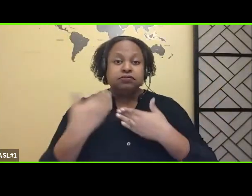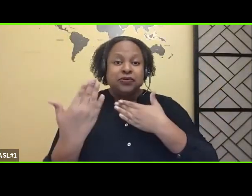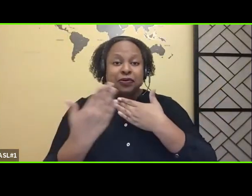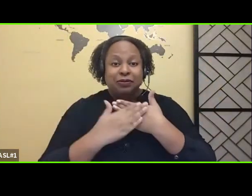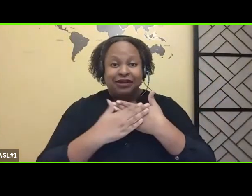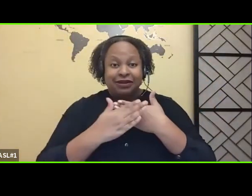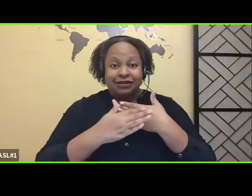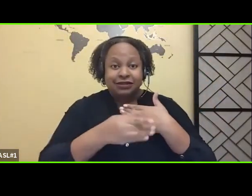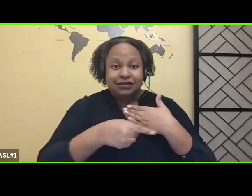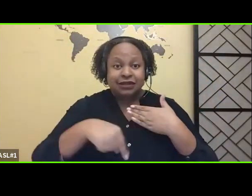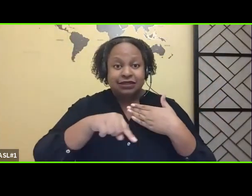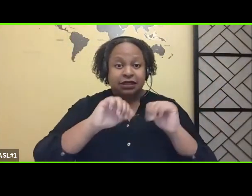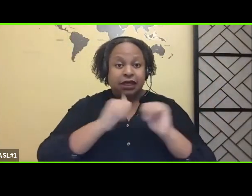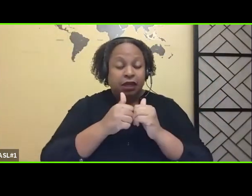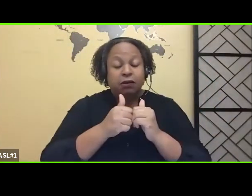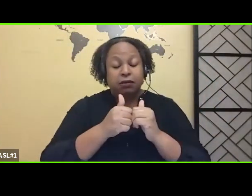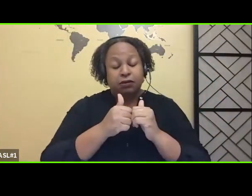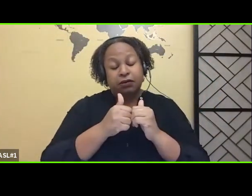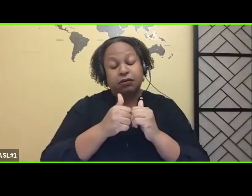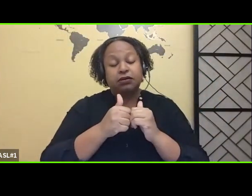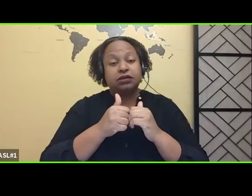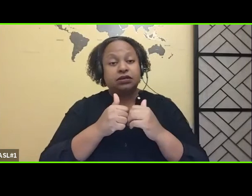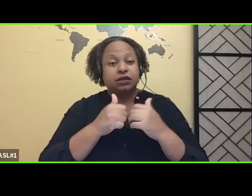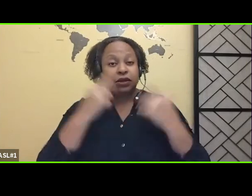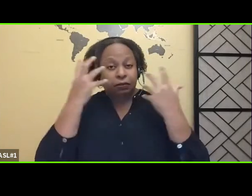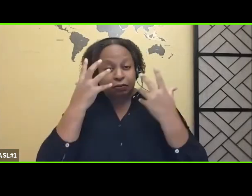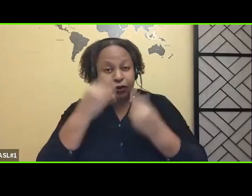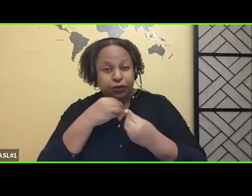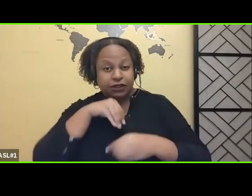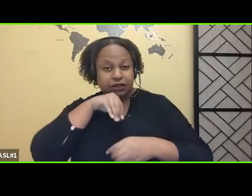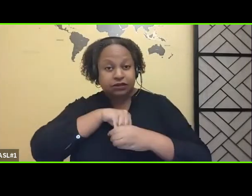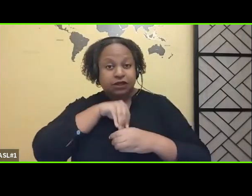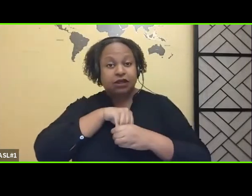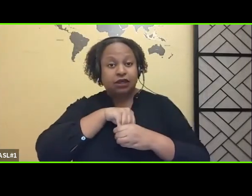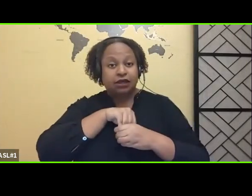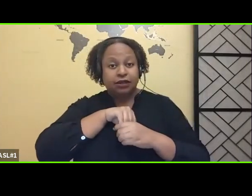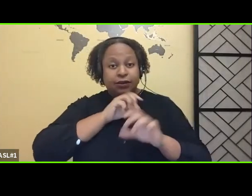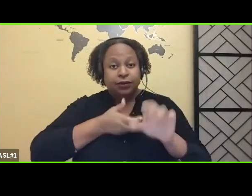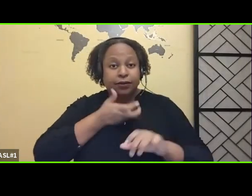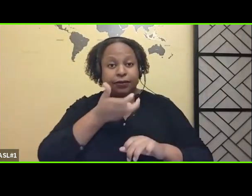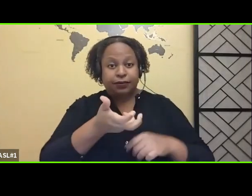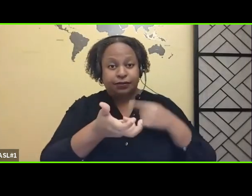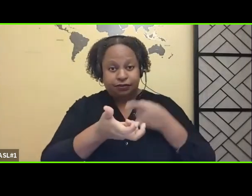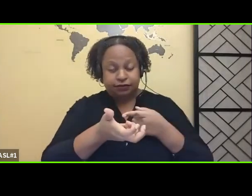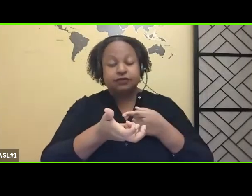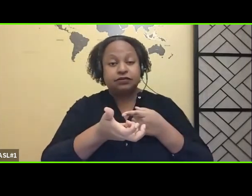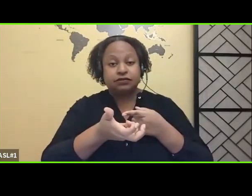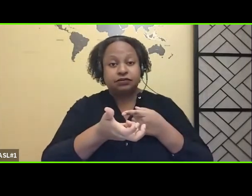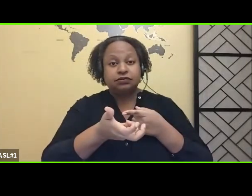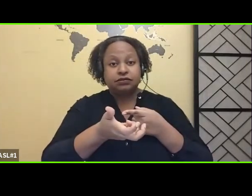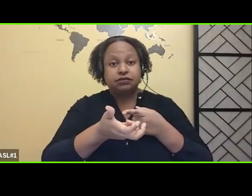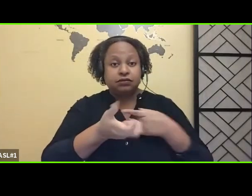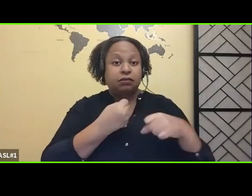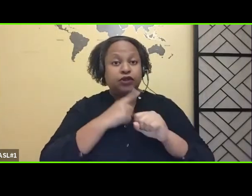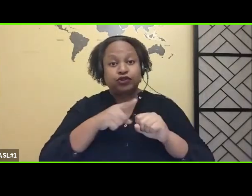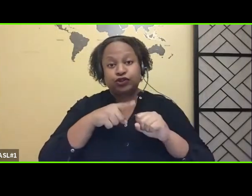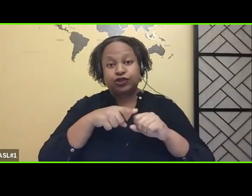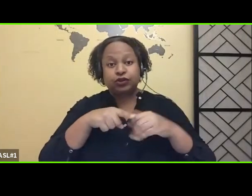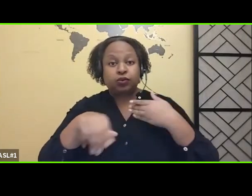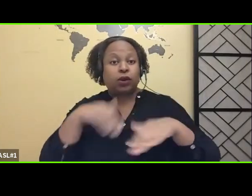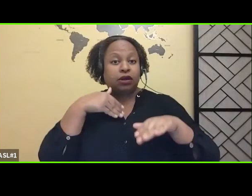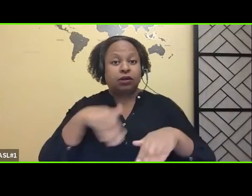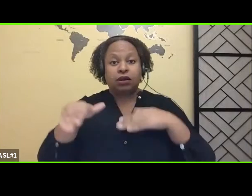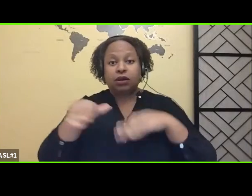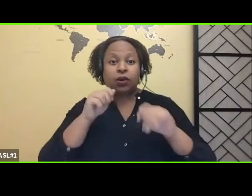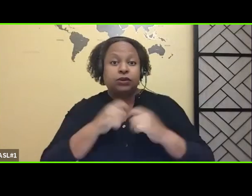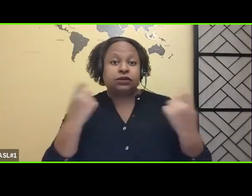to put that, that beauty within ourselves and to walk, with that beautiful steps of celebration, because